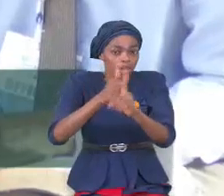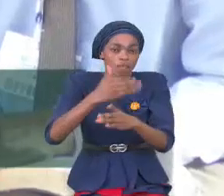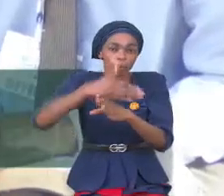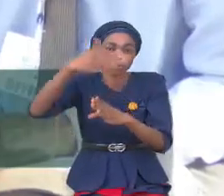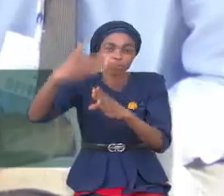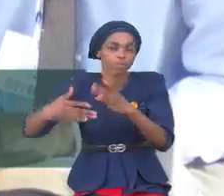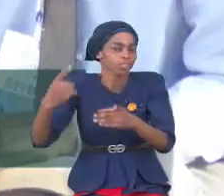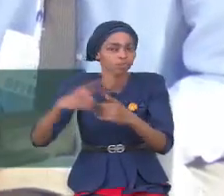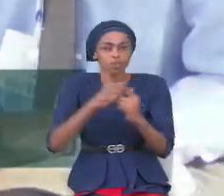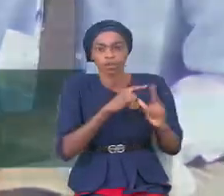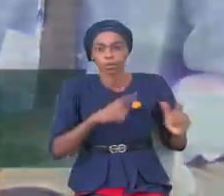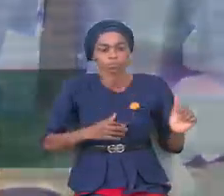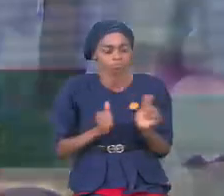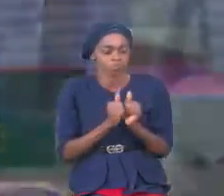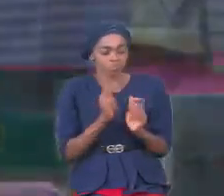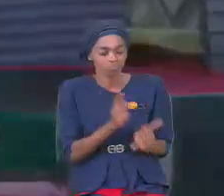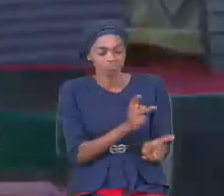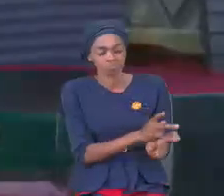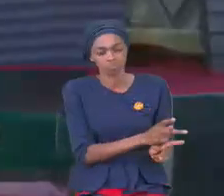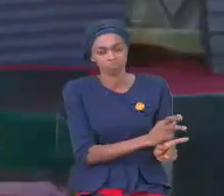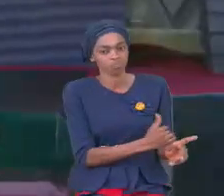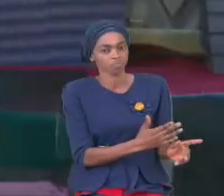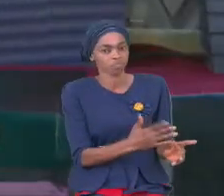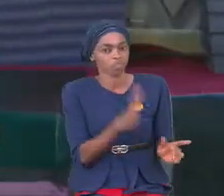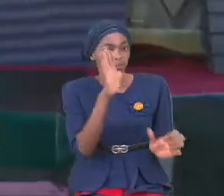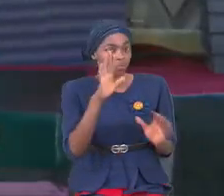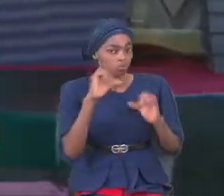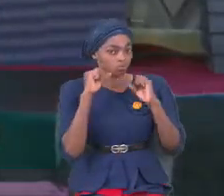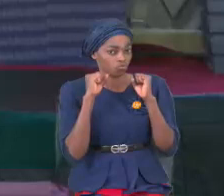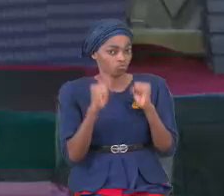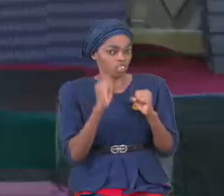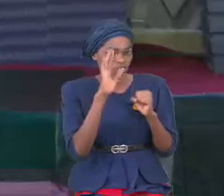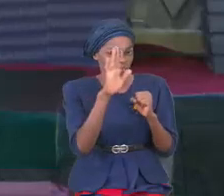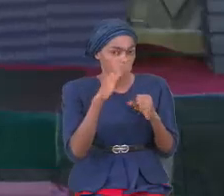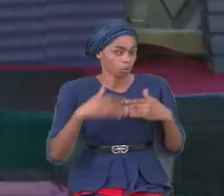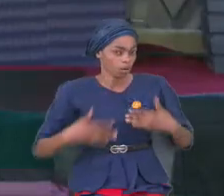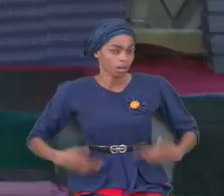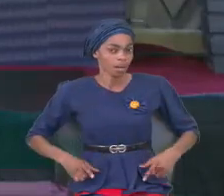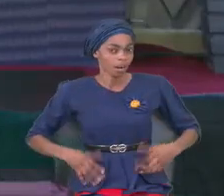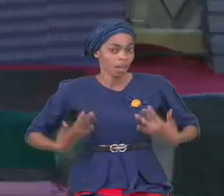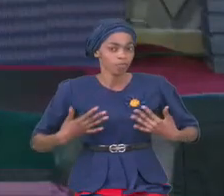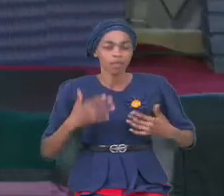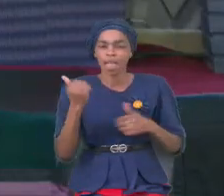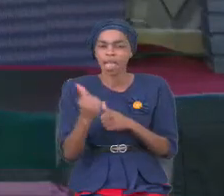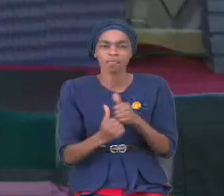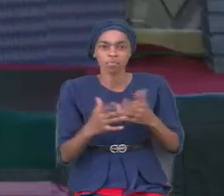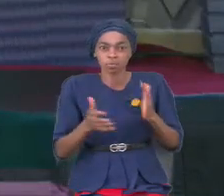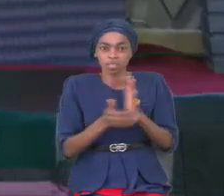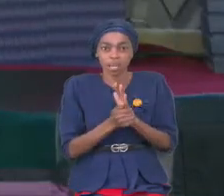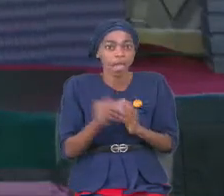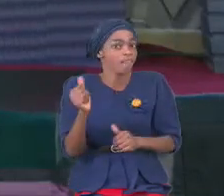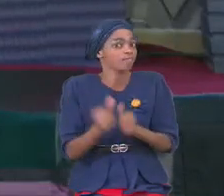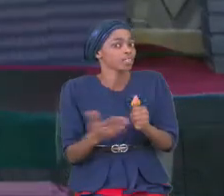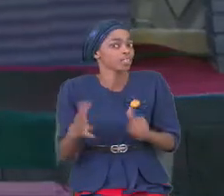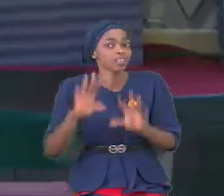Your strength, your life, and your skill, everything given to the Lord without a rival and without